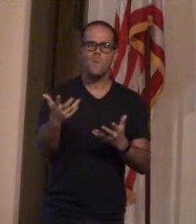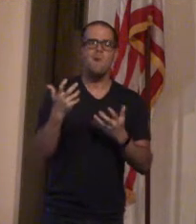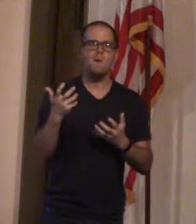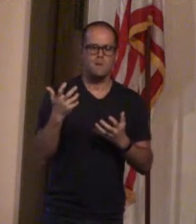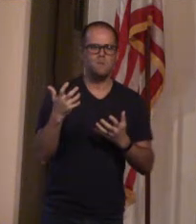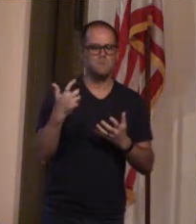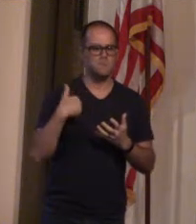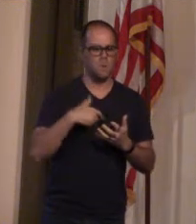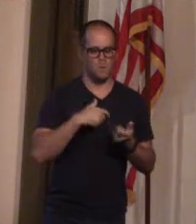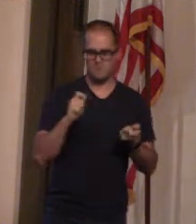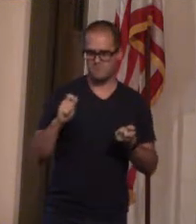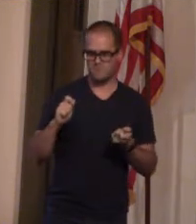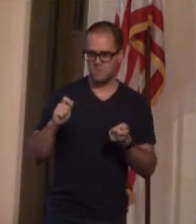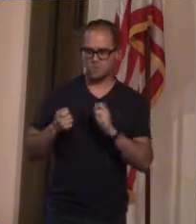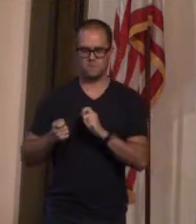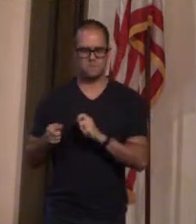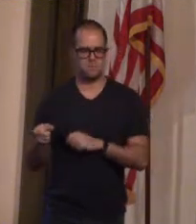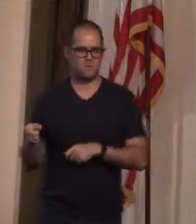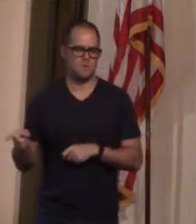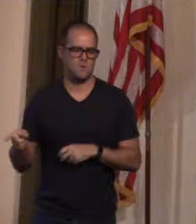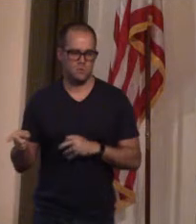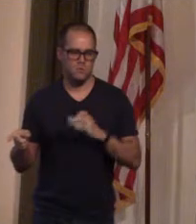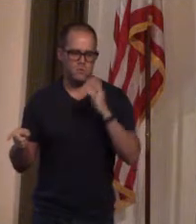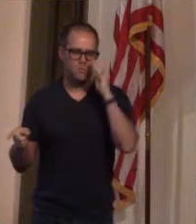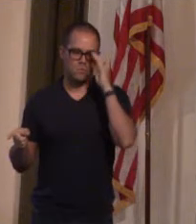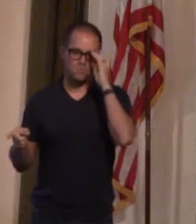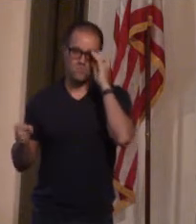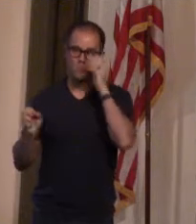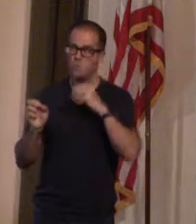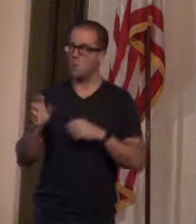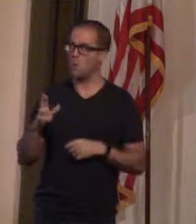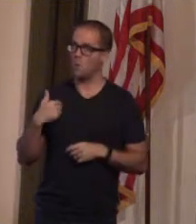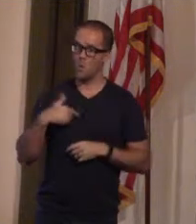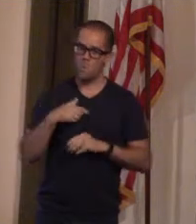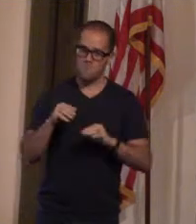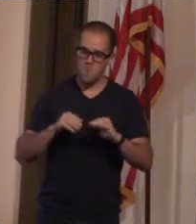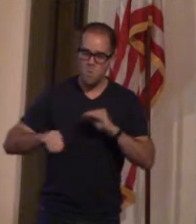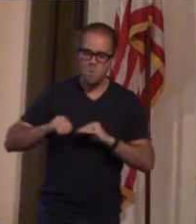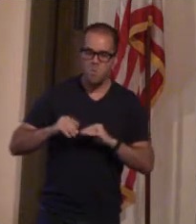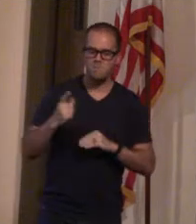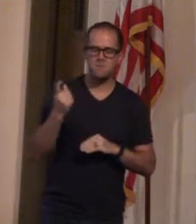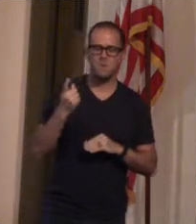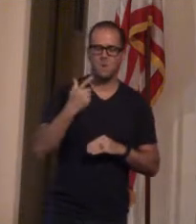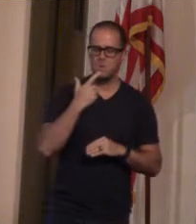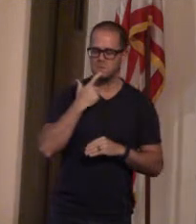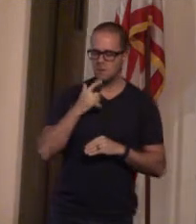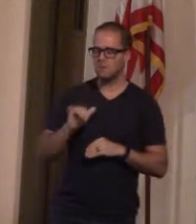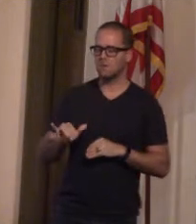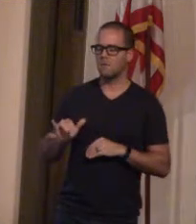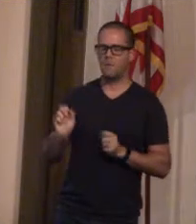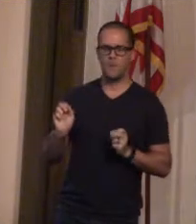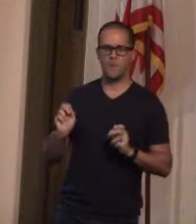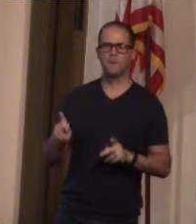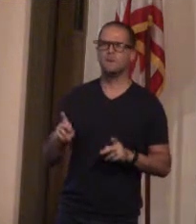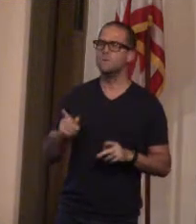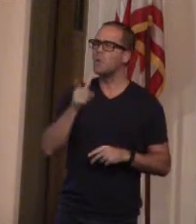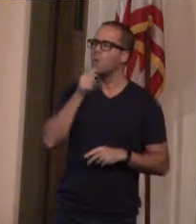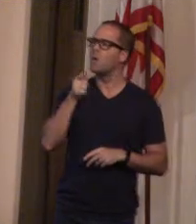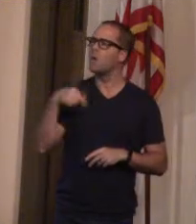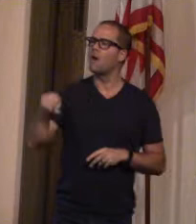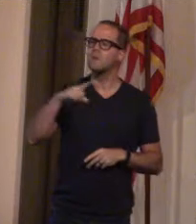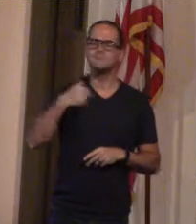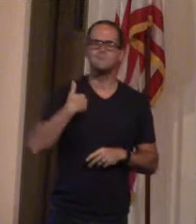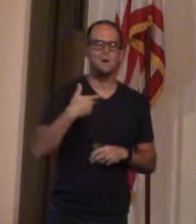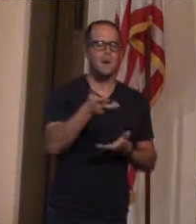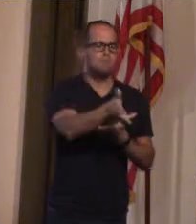You know, we make a mistake. We do something doesn't exactly give us the results that we were looking for, and we make a little